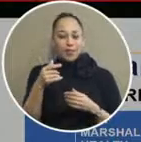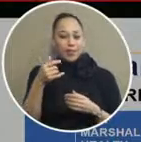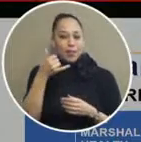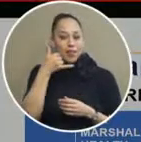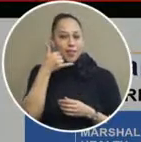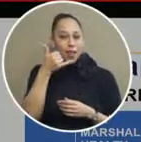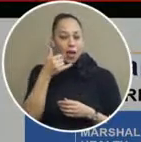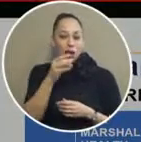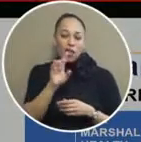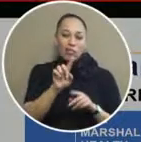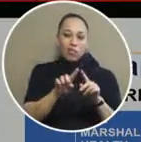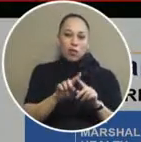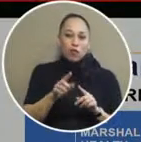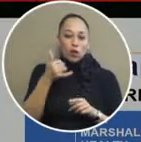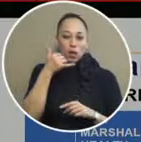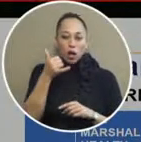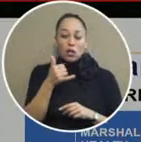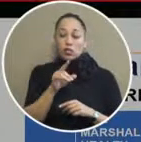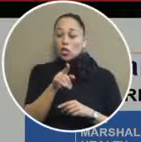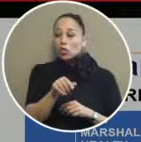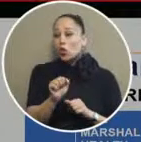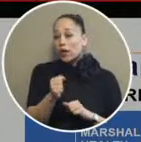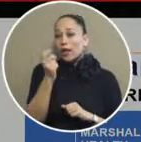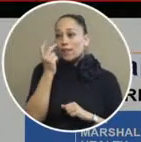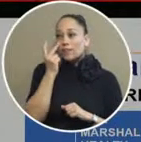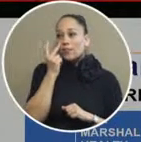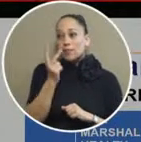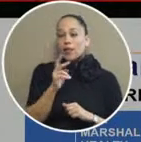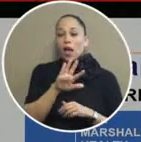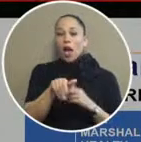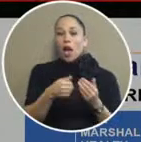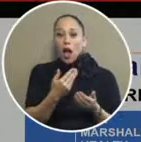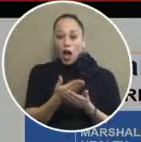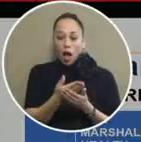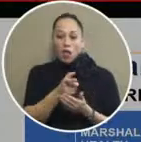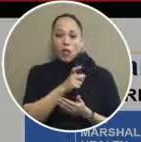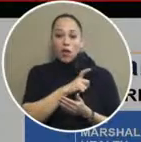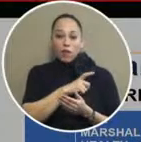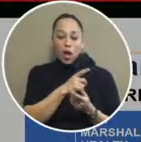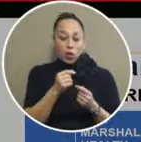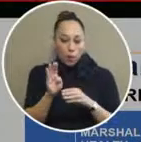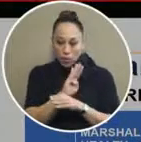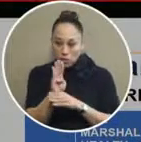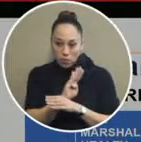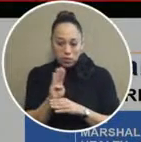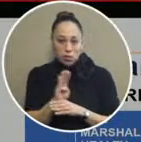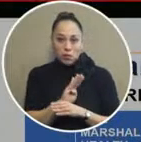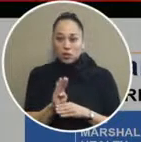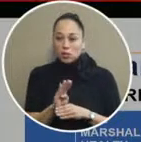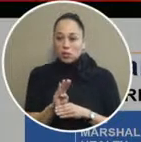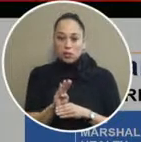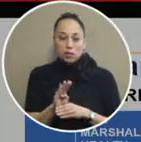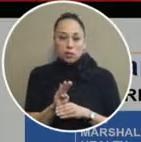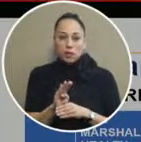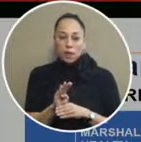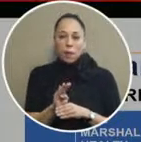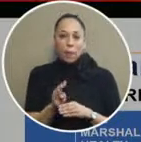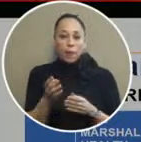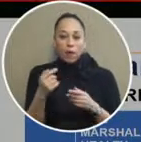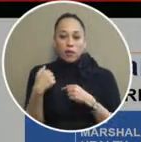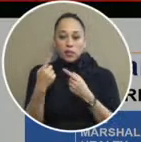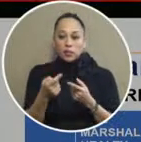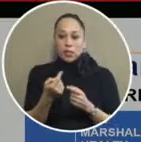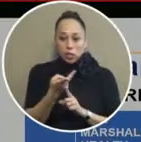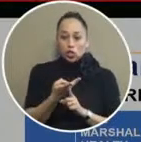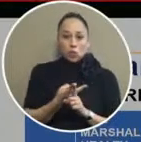sheriff's calls. So you can see that all the officers have been very busy over the last